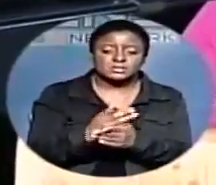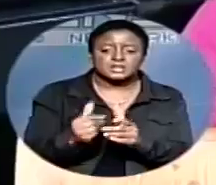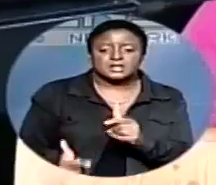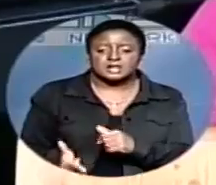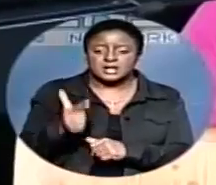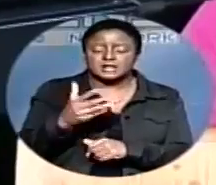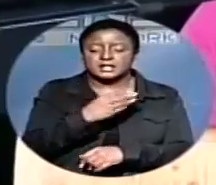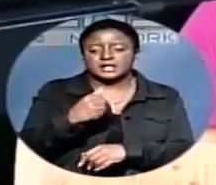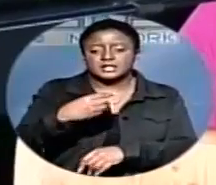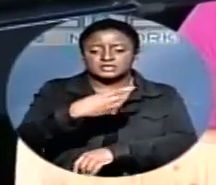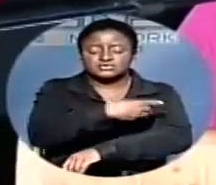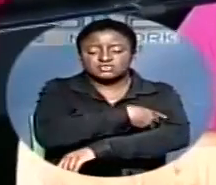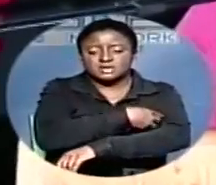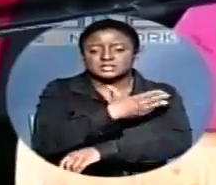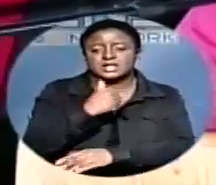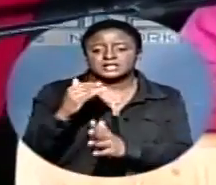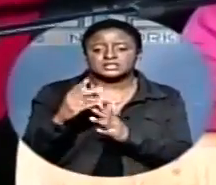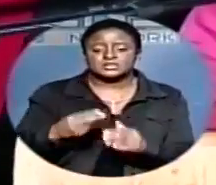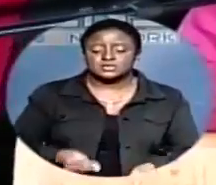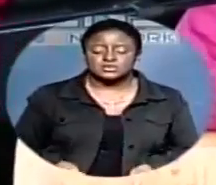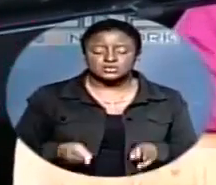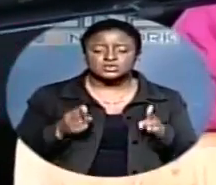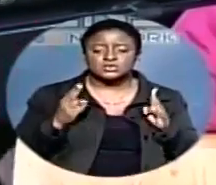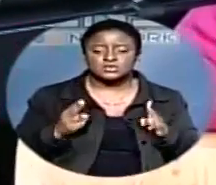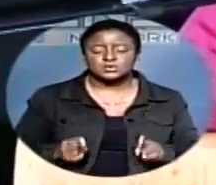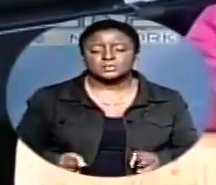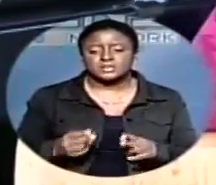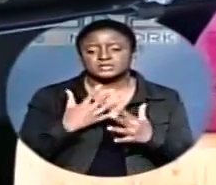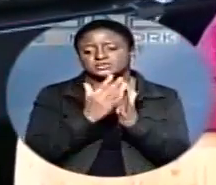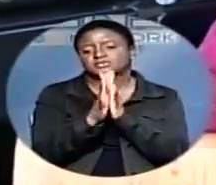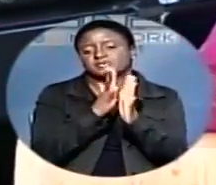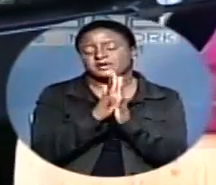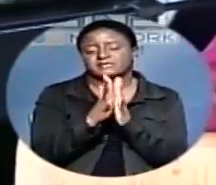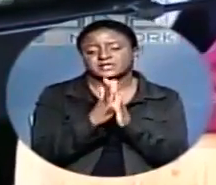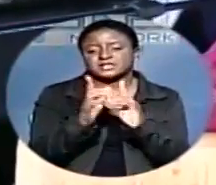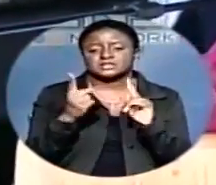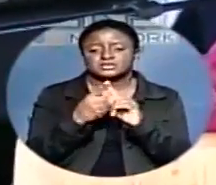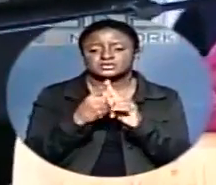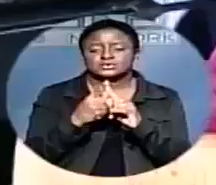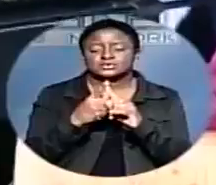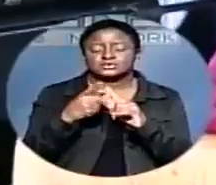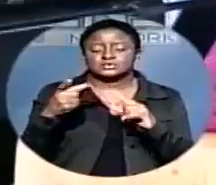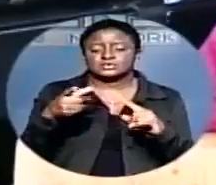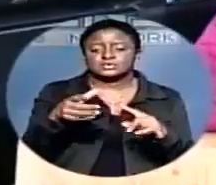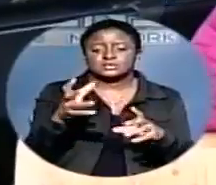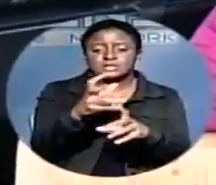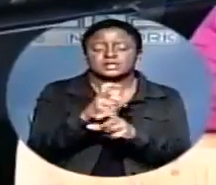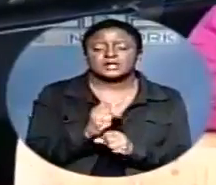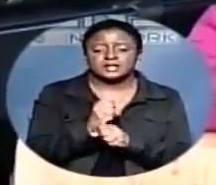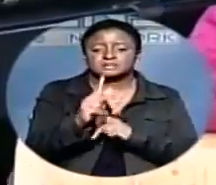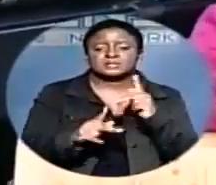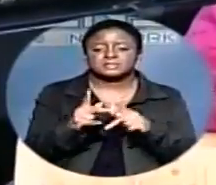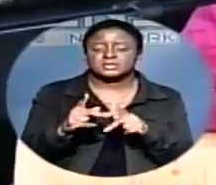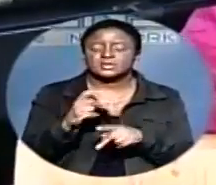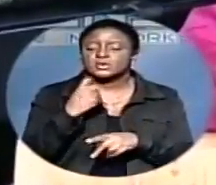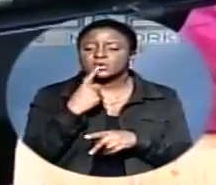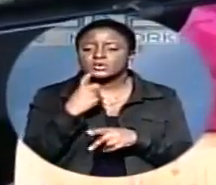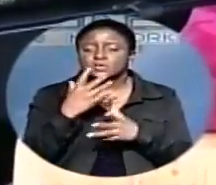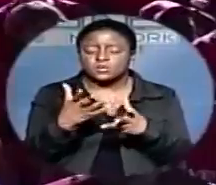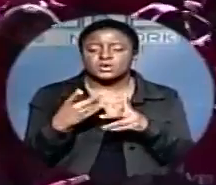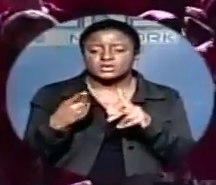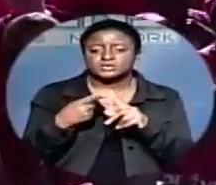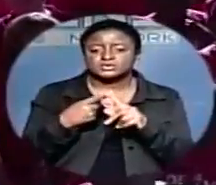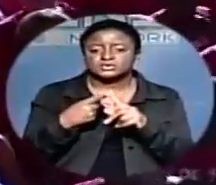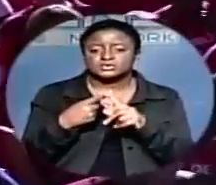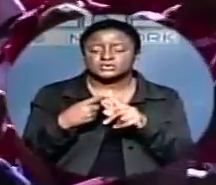as a deterrent and enhance our capacity to apprehend those who seek to violate our laws and diminish our prospects for